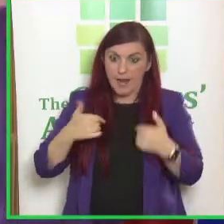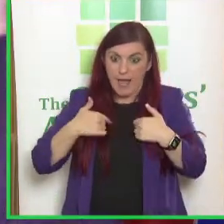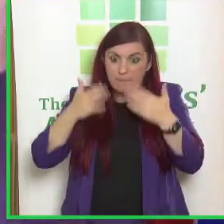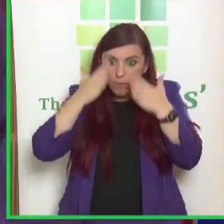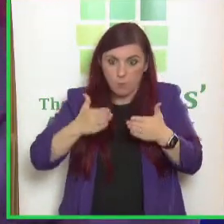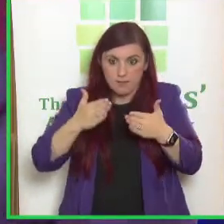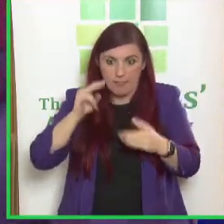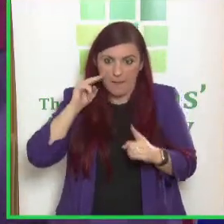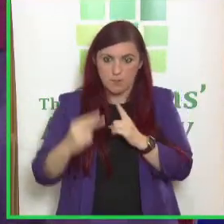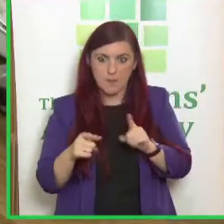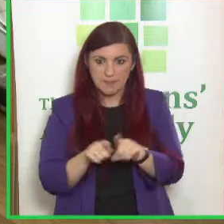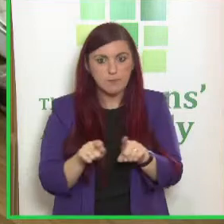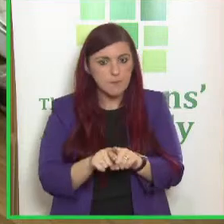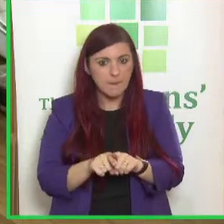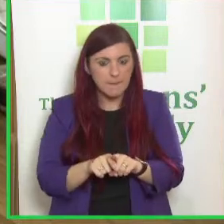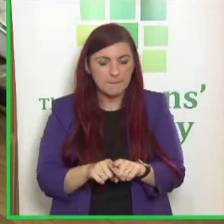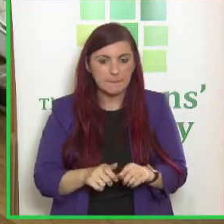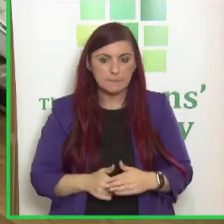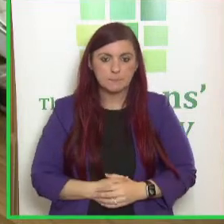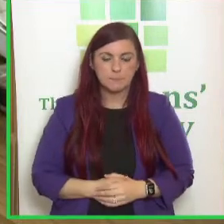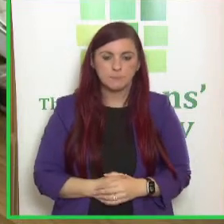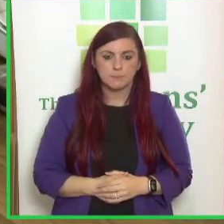you. Thank you.